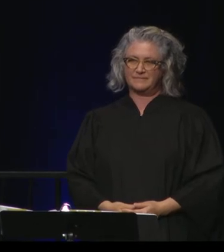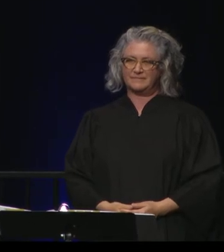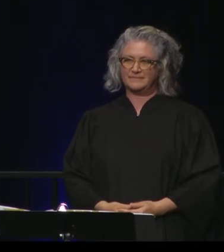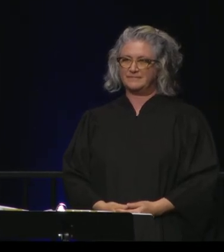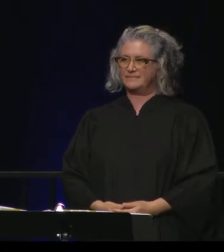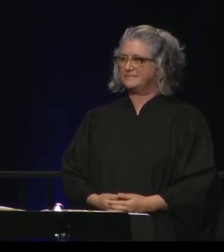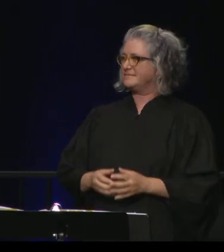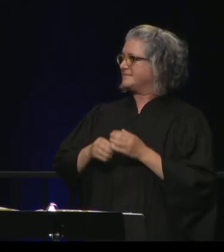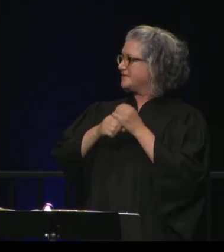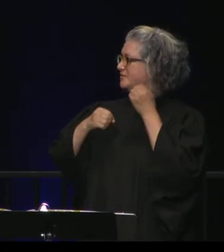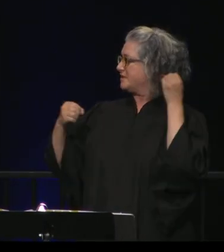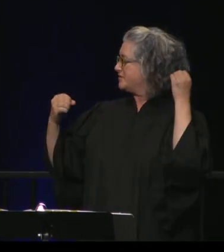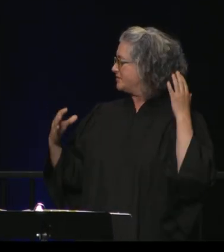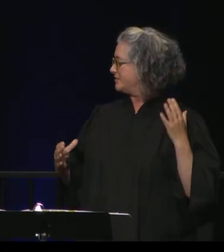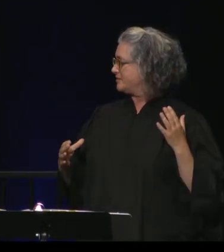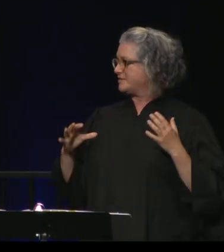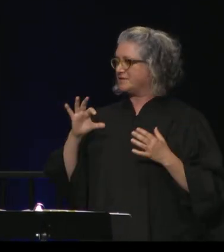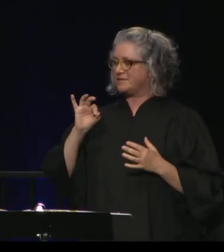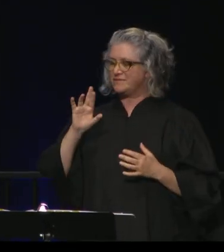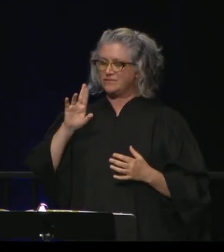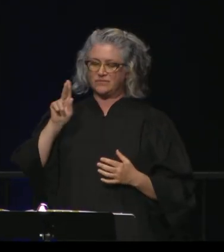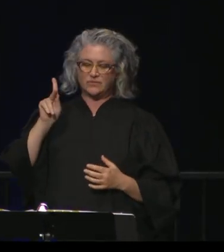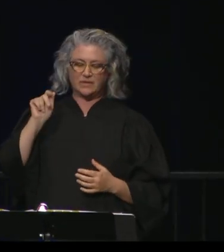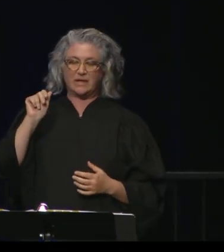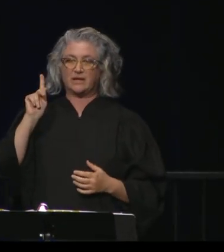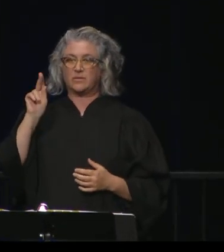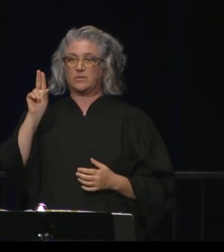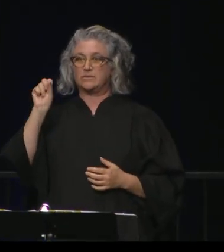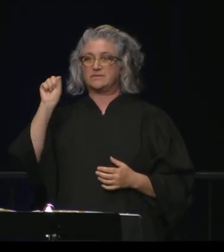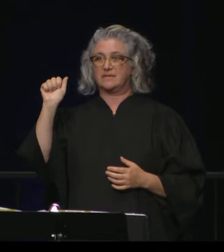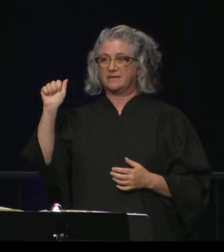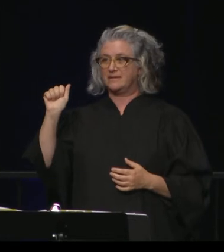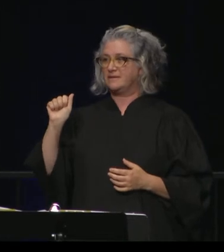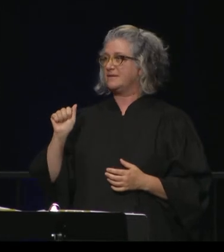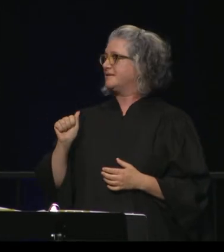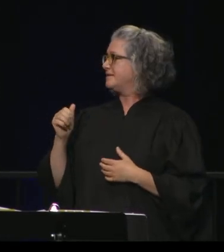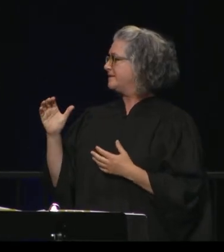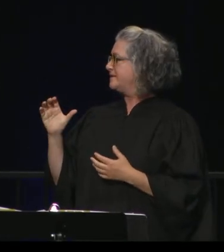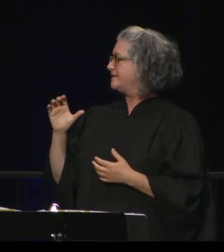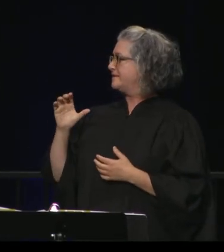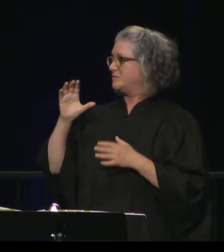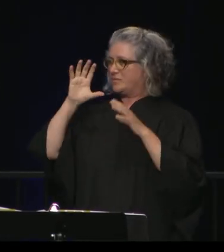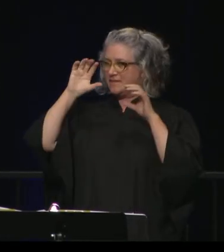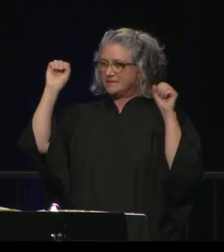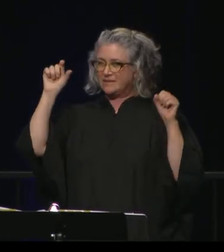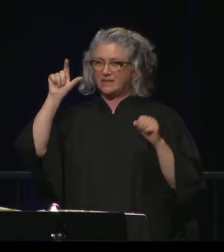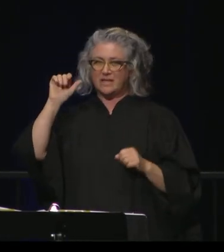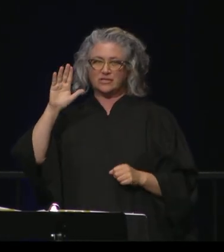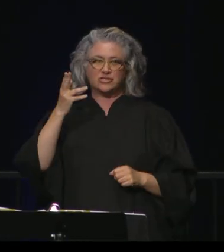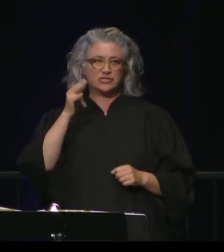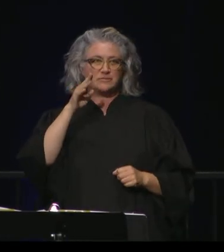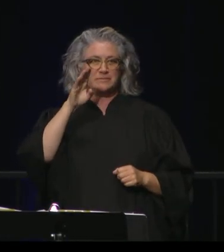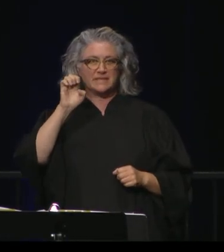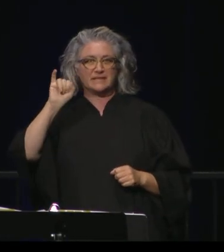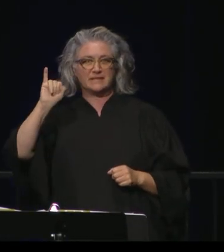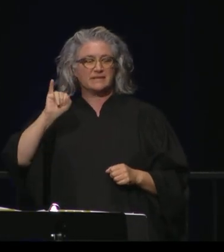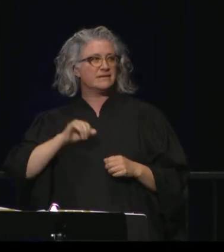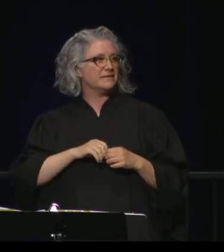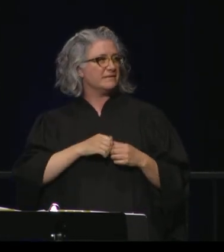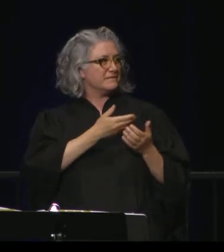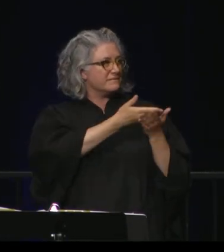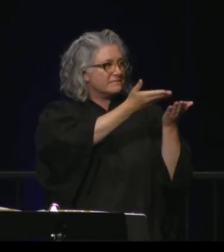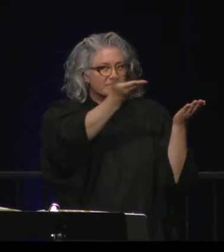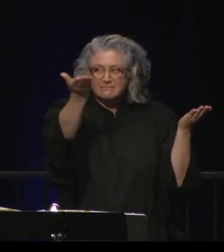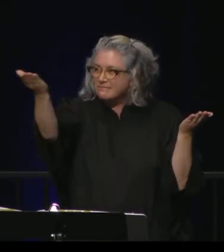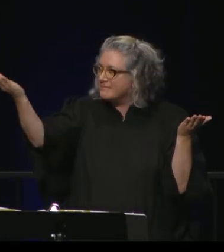Chancellor Fukakusa, President Lachemi, distinguished guests,